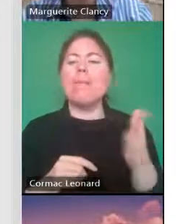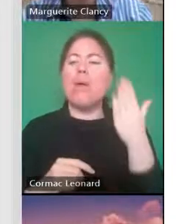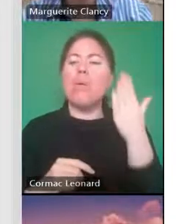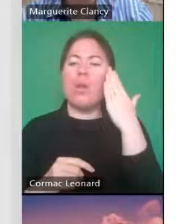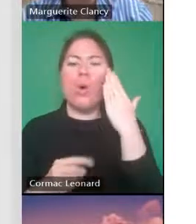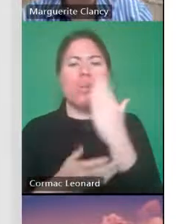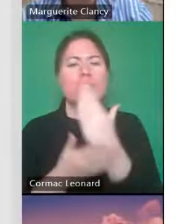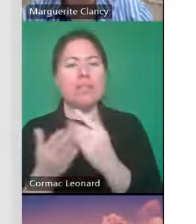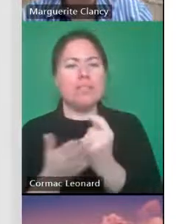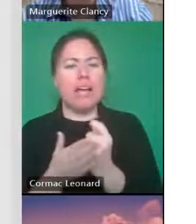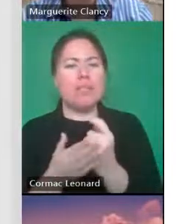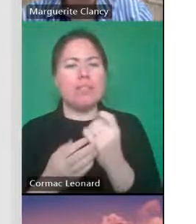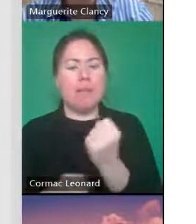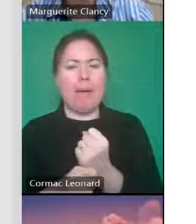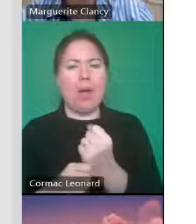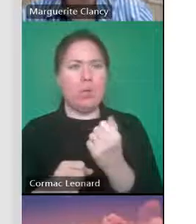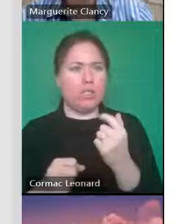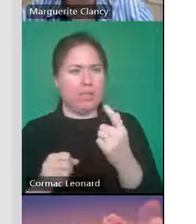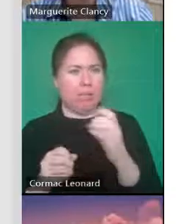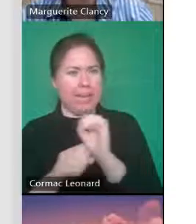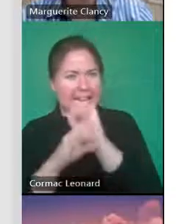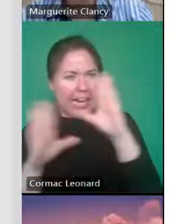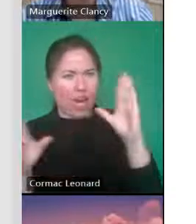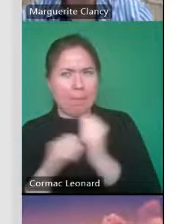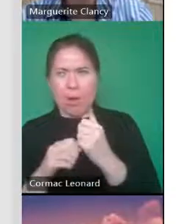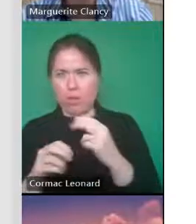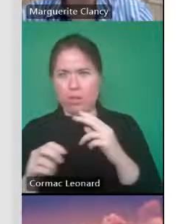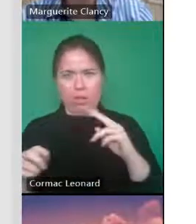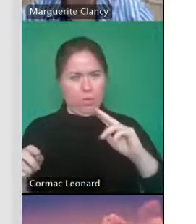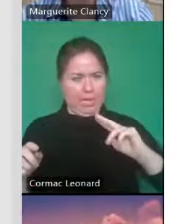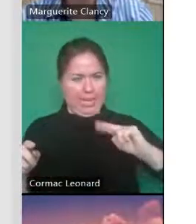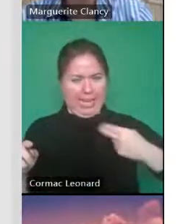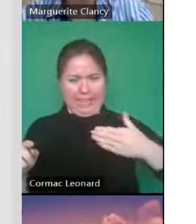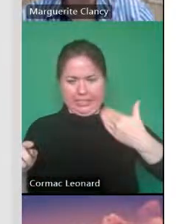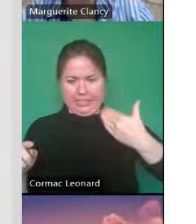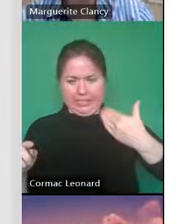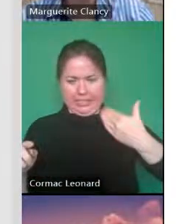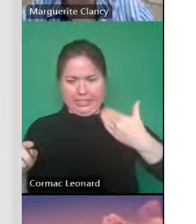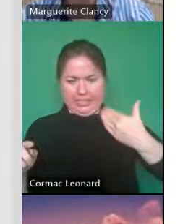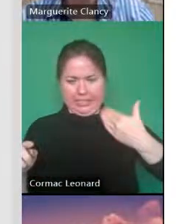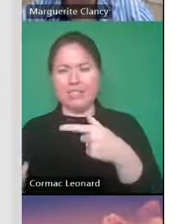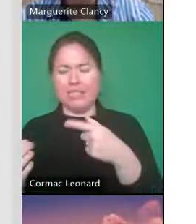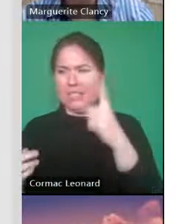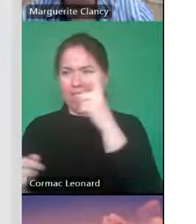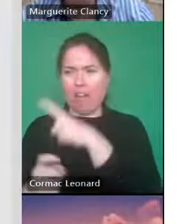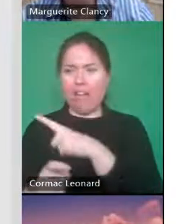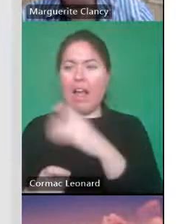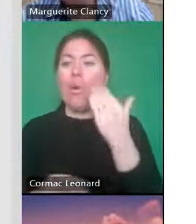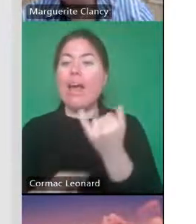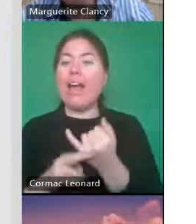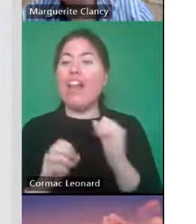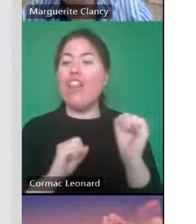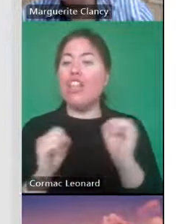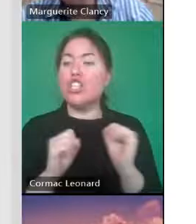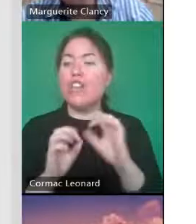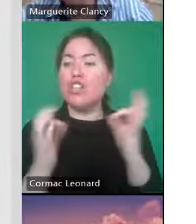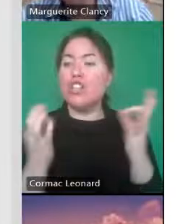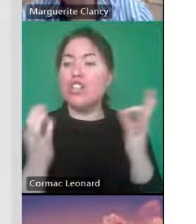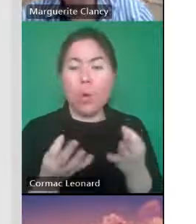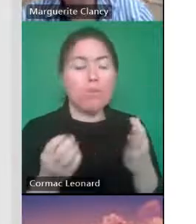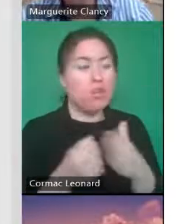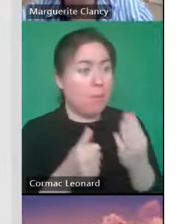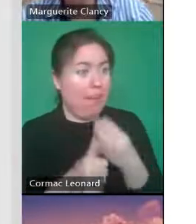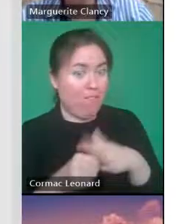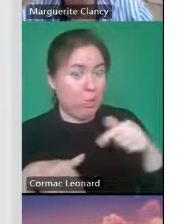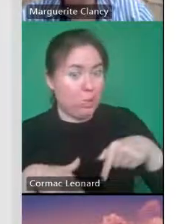clarity on pathway can be a challenge. I know working through the services group in terms of preparedness for